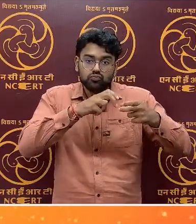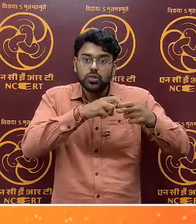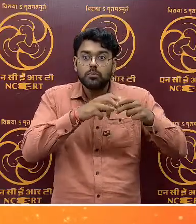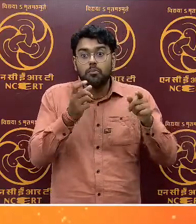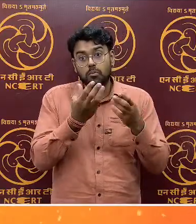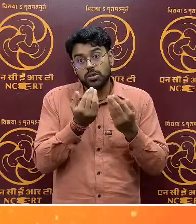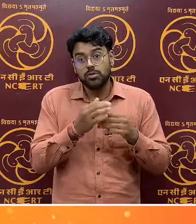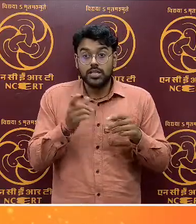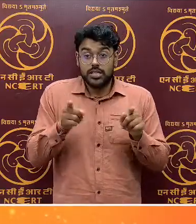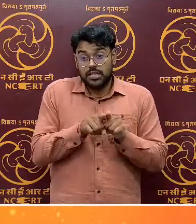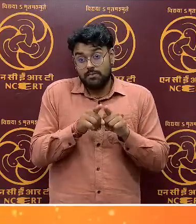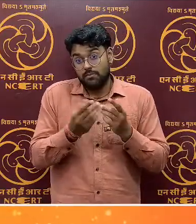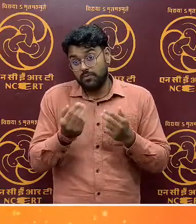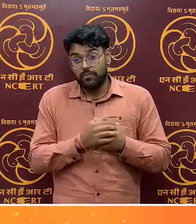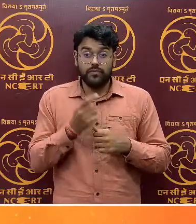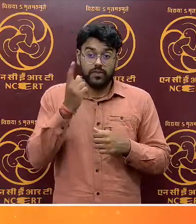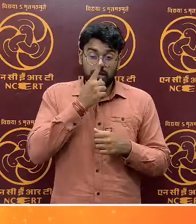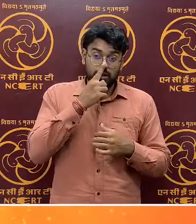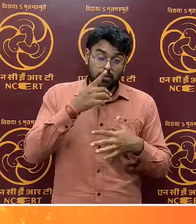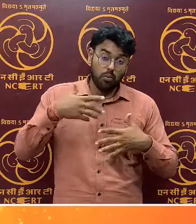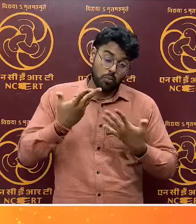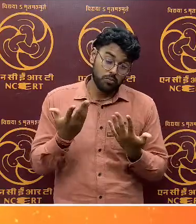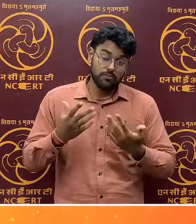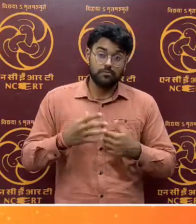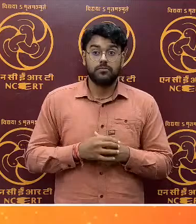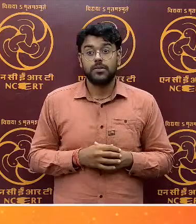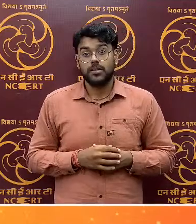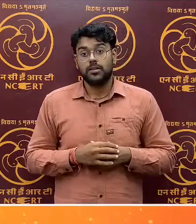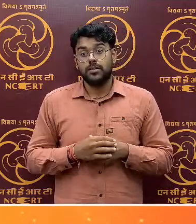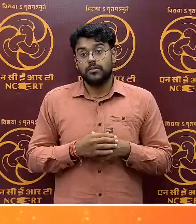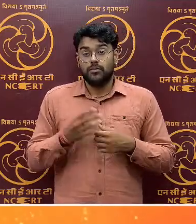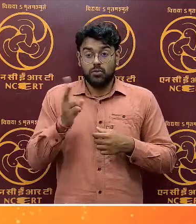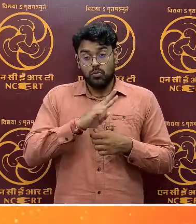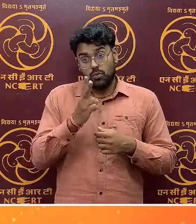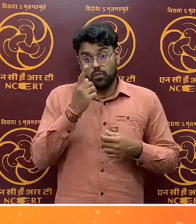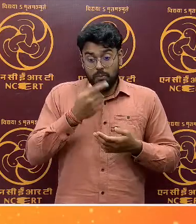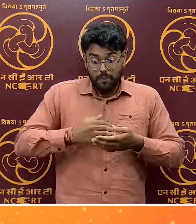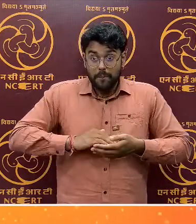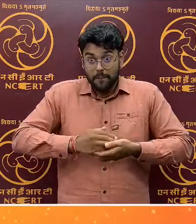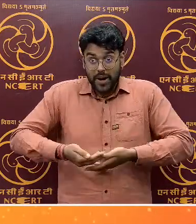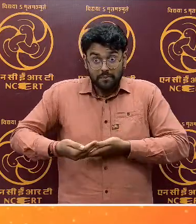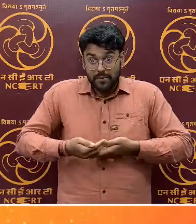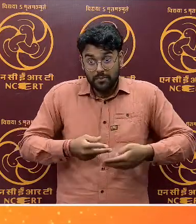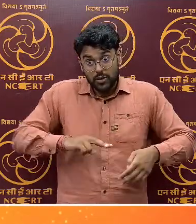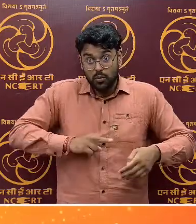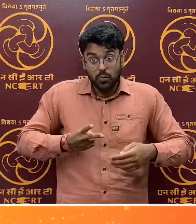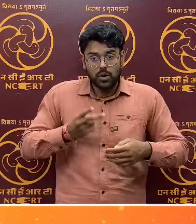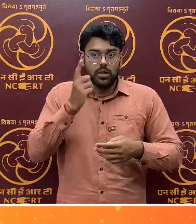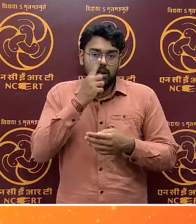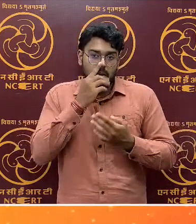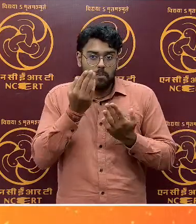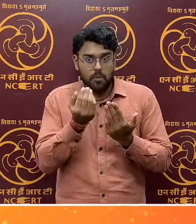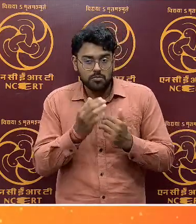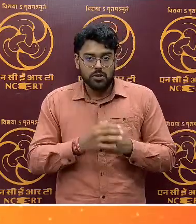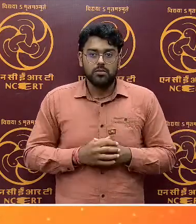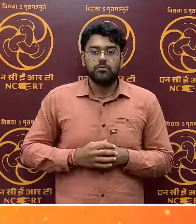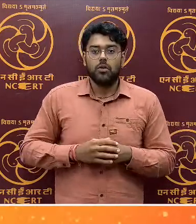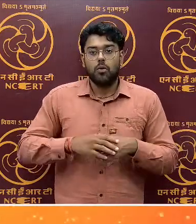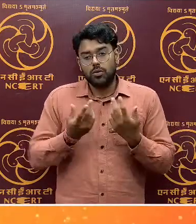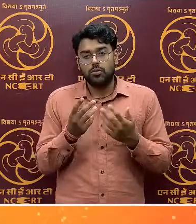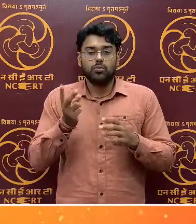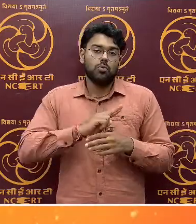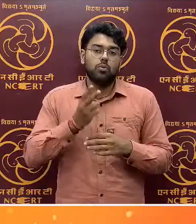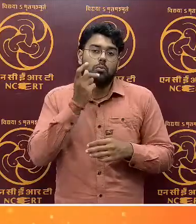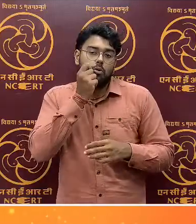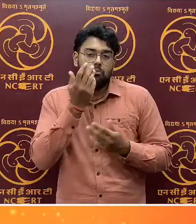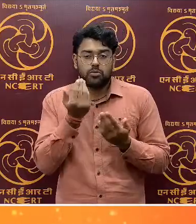also, girl. It can even give rise to girl and boy. So it is completely